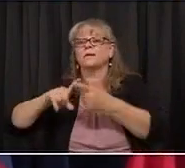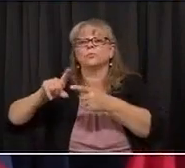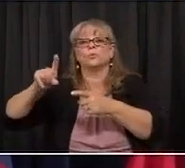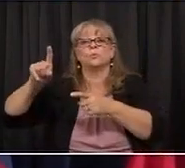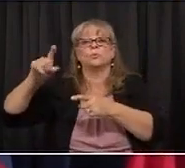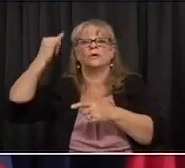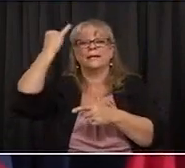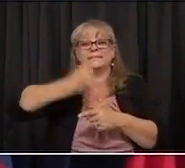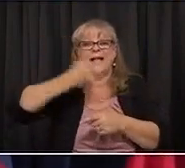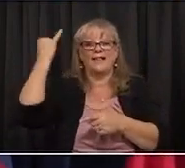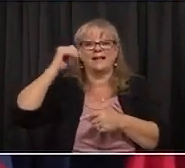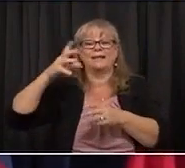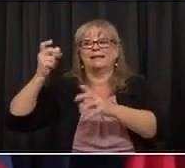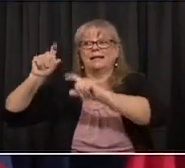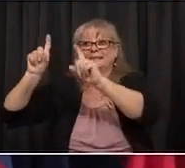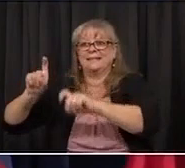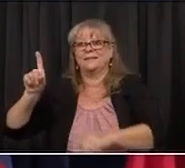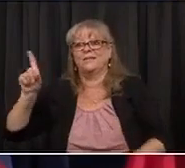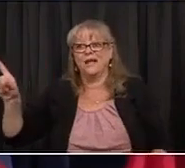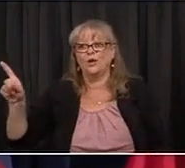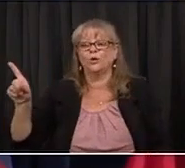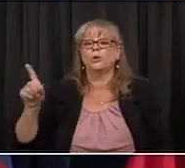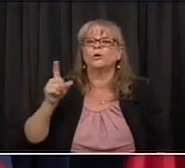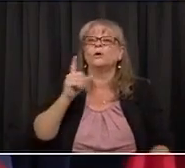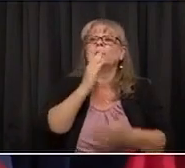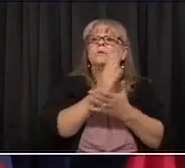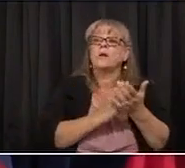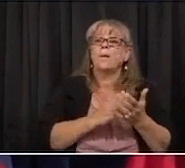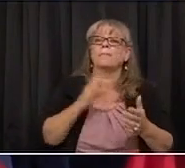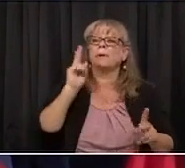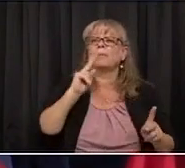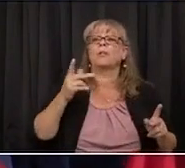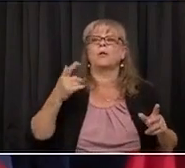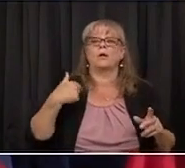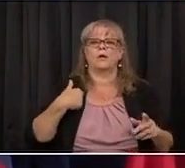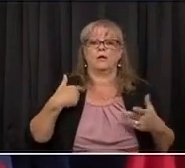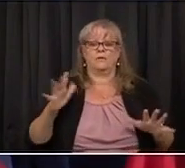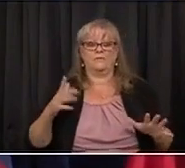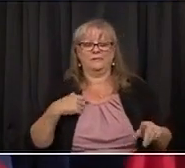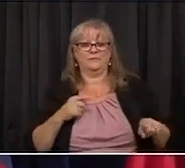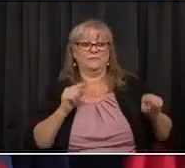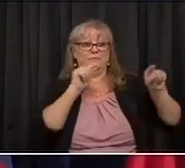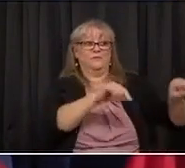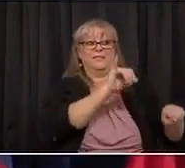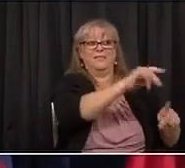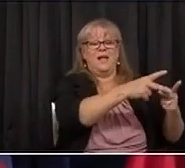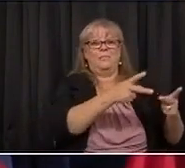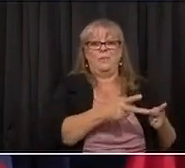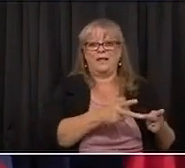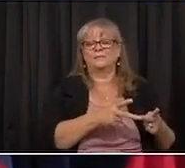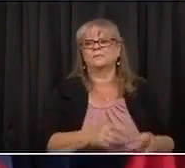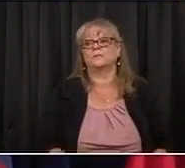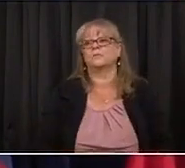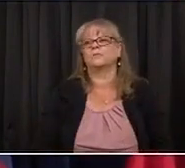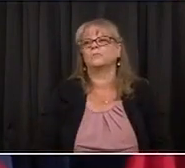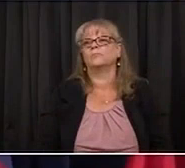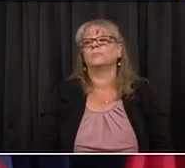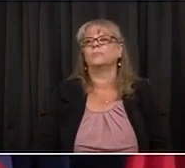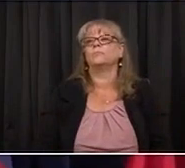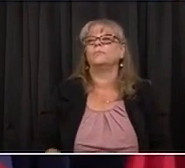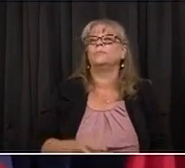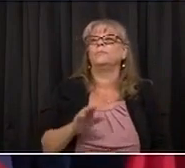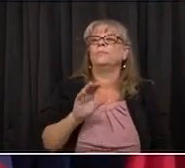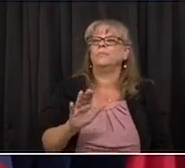1,200 will have shown up in the last day or two. I don't know where it's allocated. Others are also site-based. So some percentage of that total